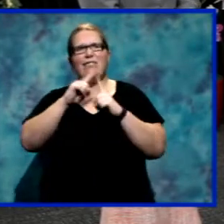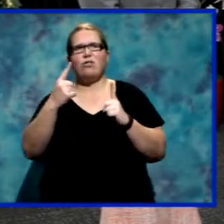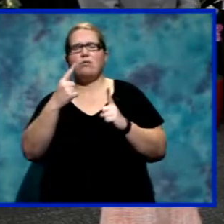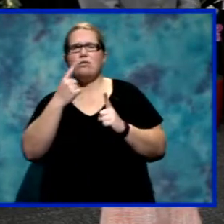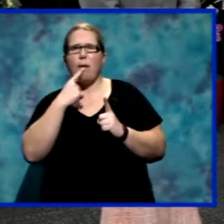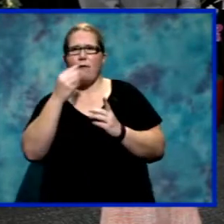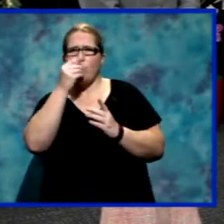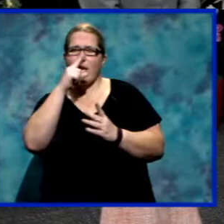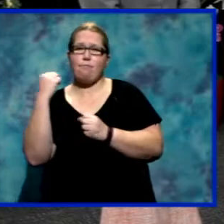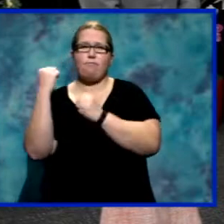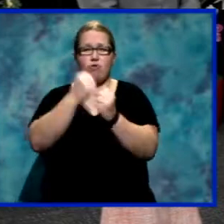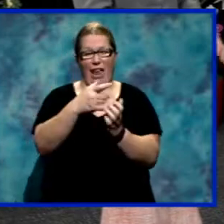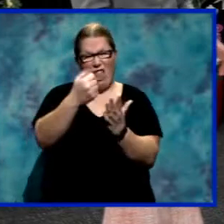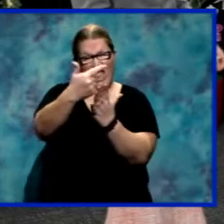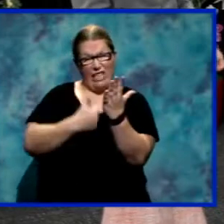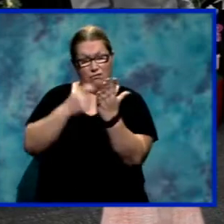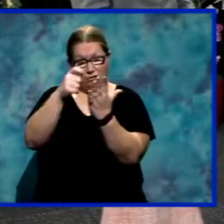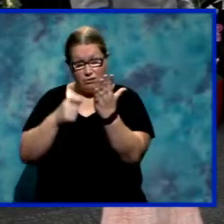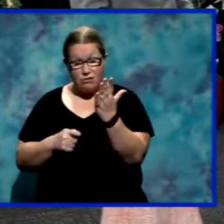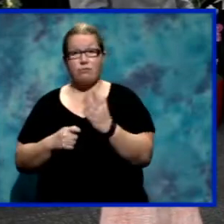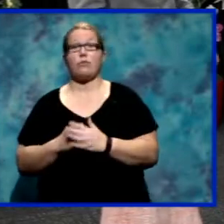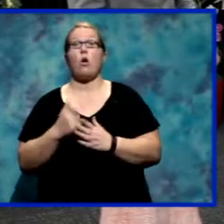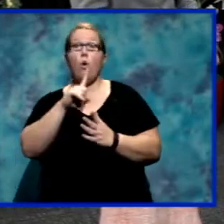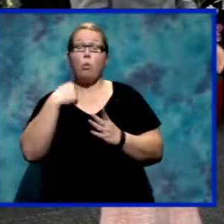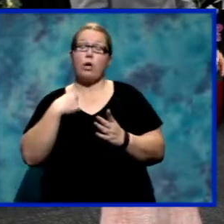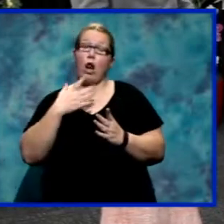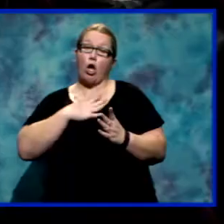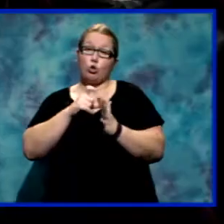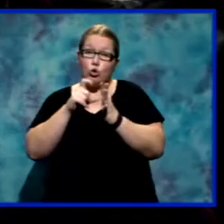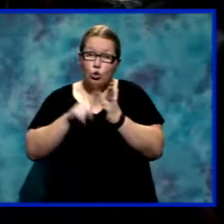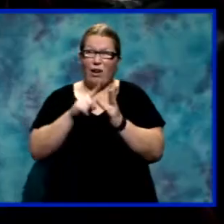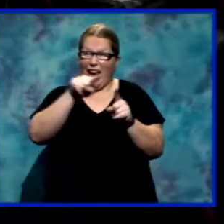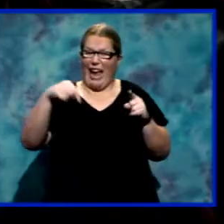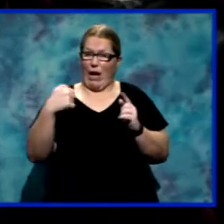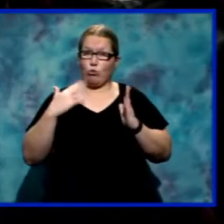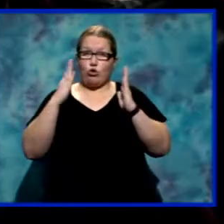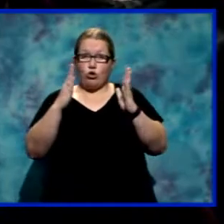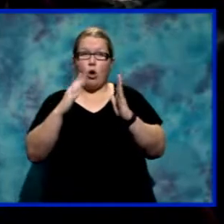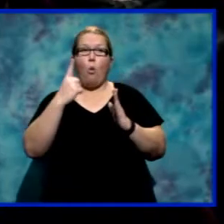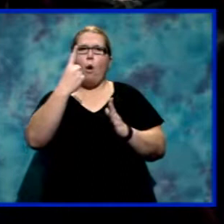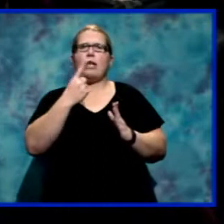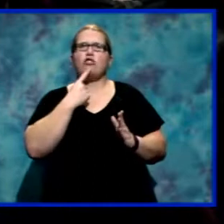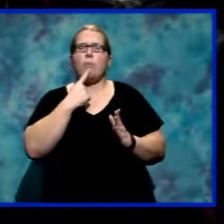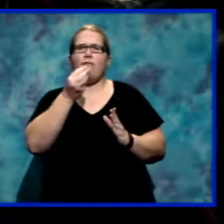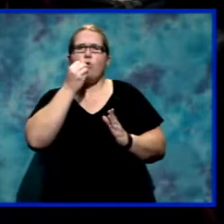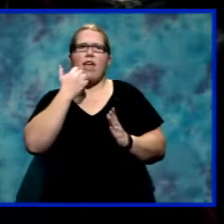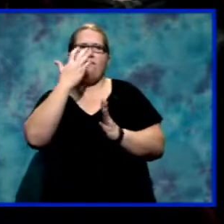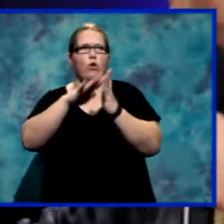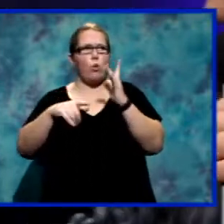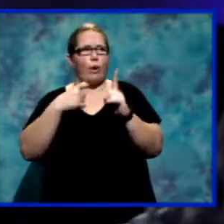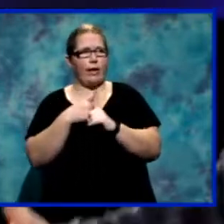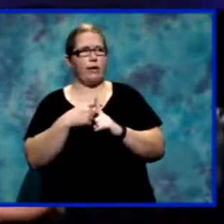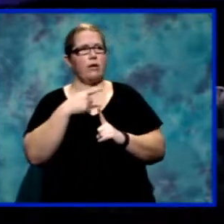Liska would like you to do is bring, and what we'd like to do as a church is to bring the one type of food every week. So the Grolleman